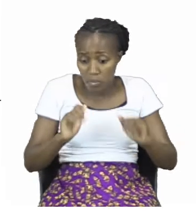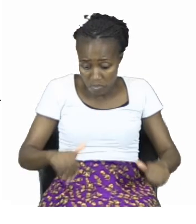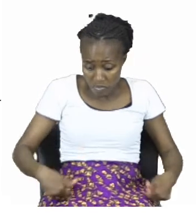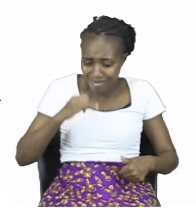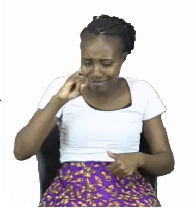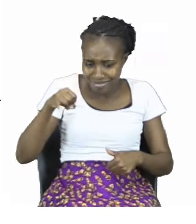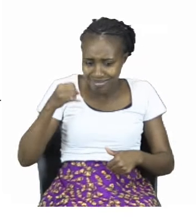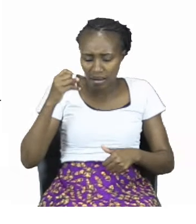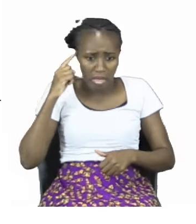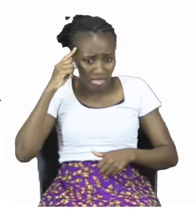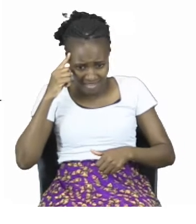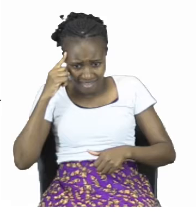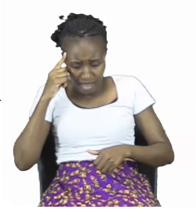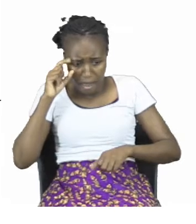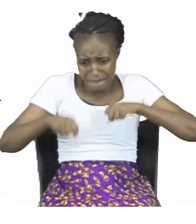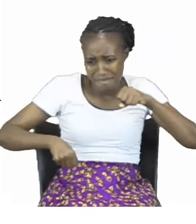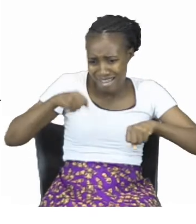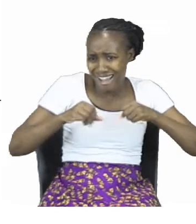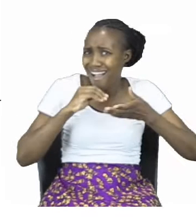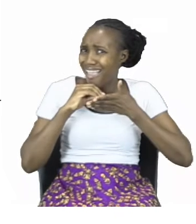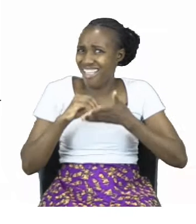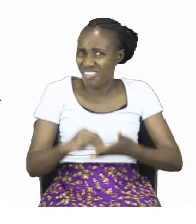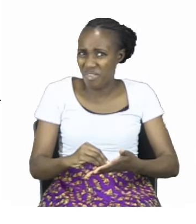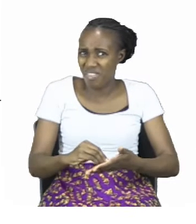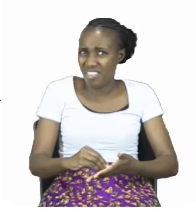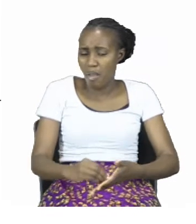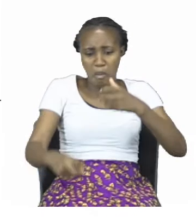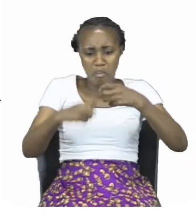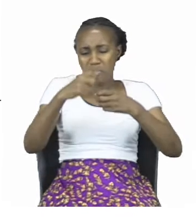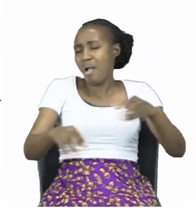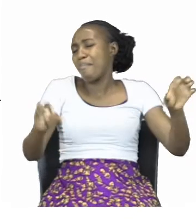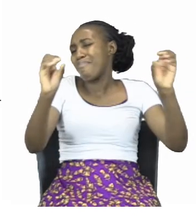a more expensive bicycle would have